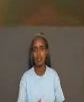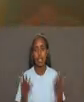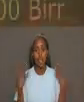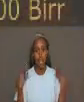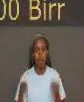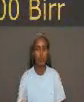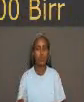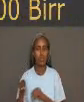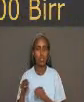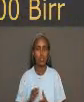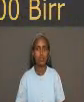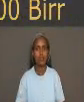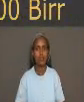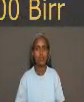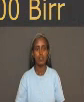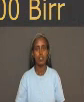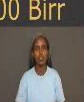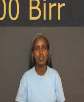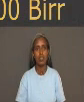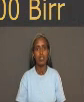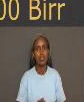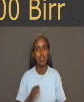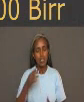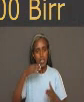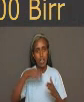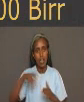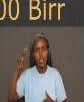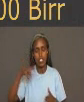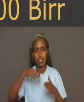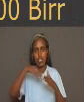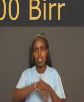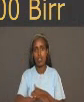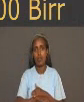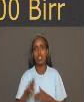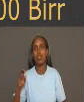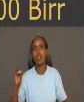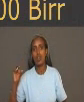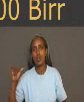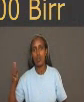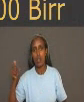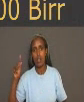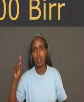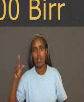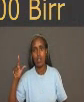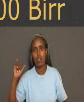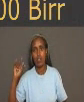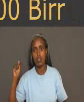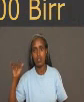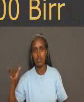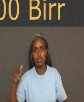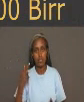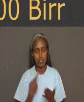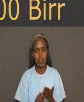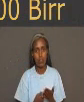Hello, students. Hannah's income is a royalty and is therefore